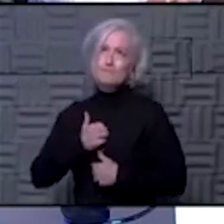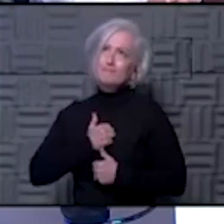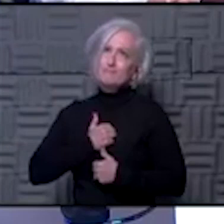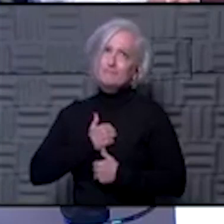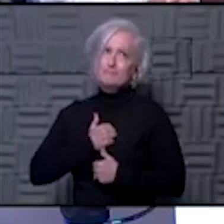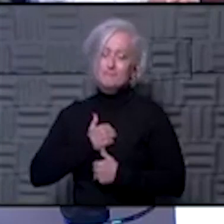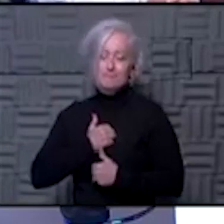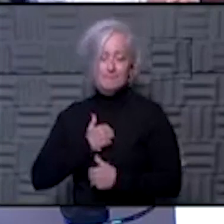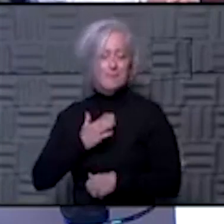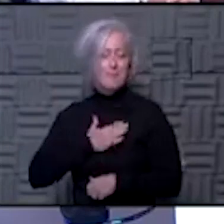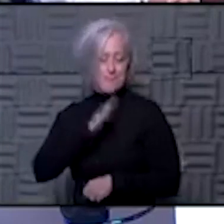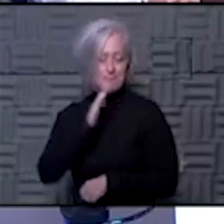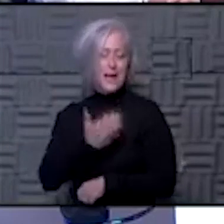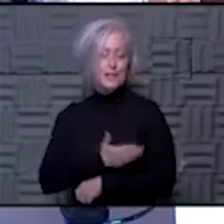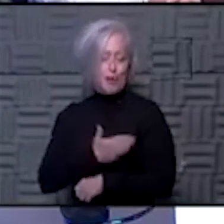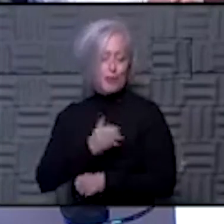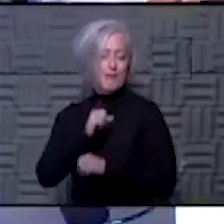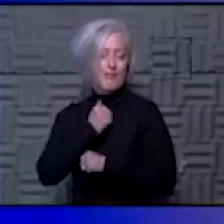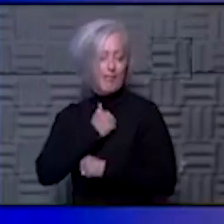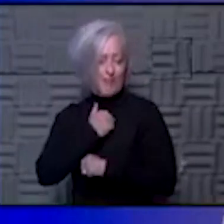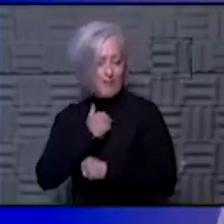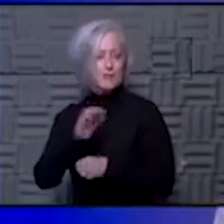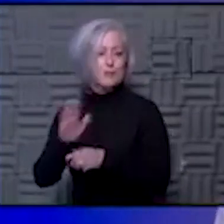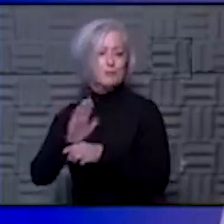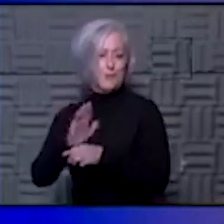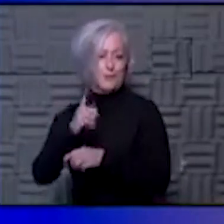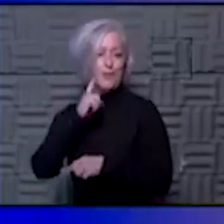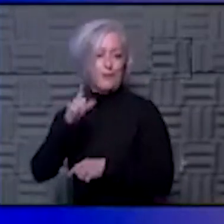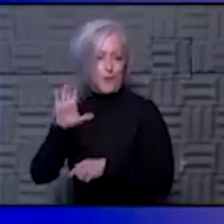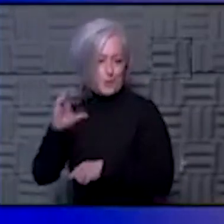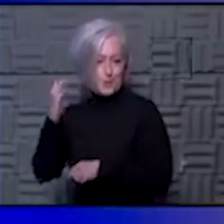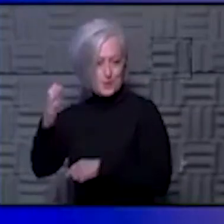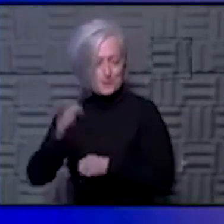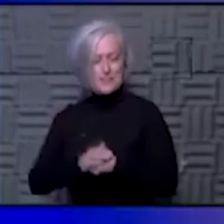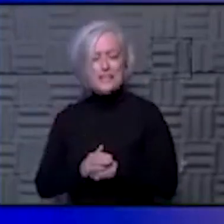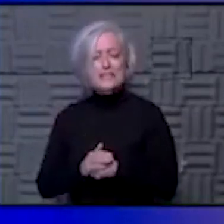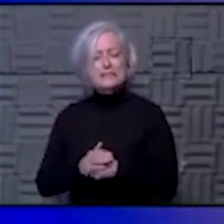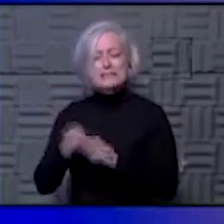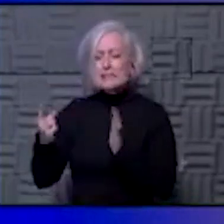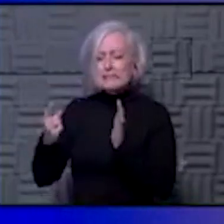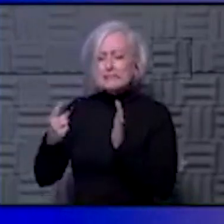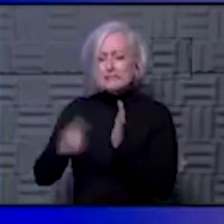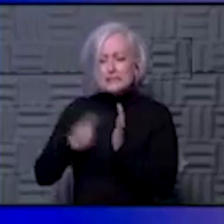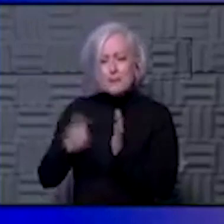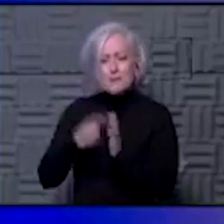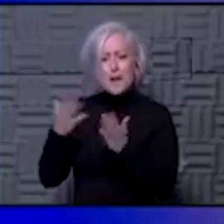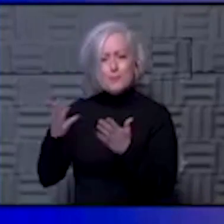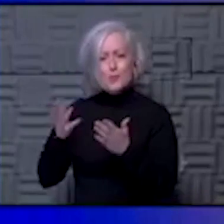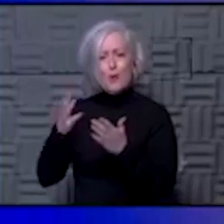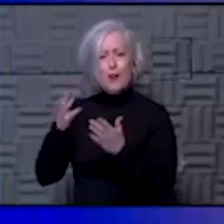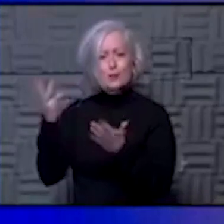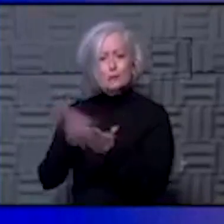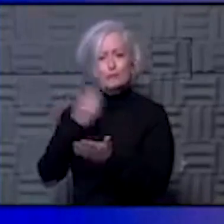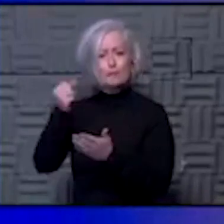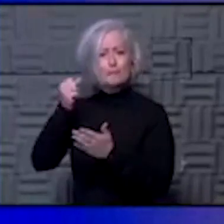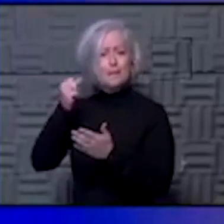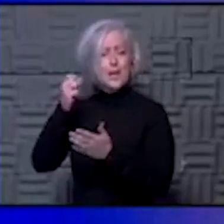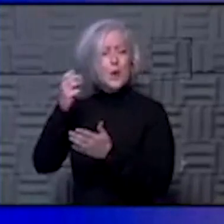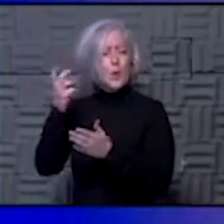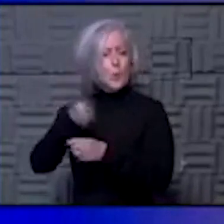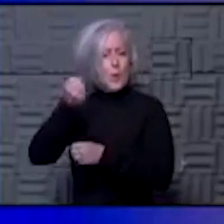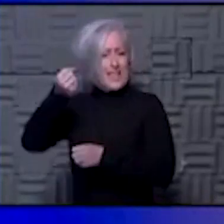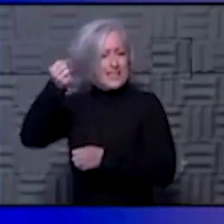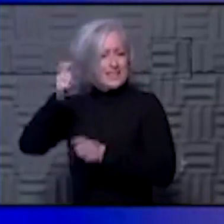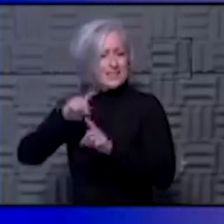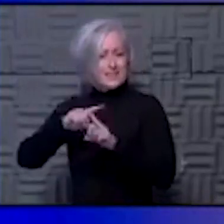movies for Christmas. But, you know, sometimes you want to hit the century mark, whether it's wins or what that is. We don't want to hit the century mark for